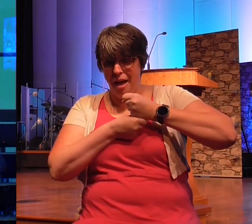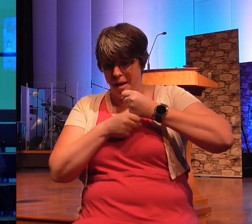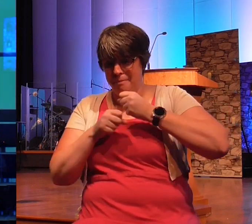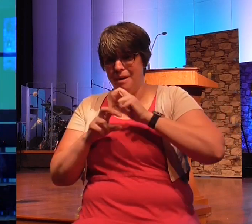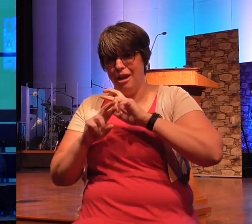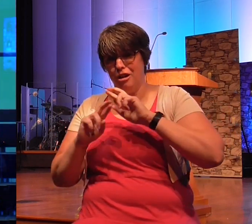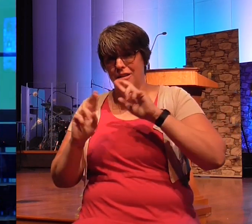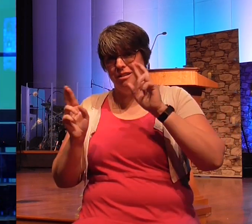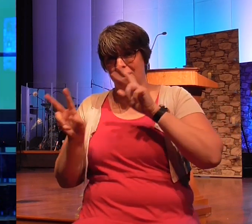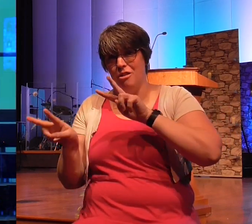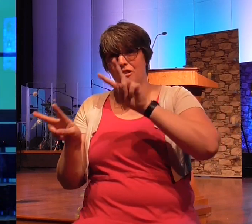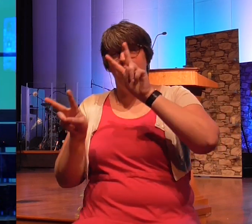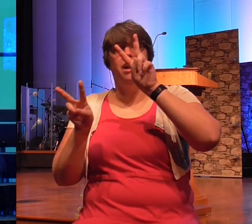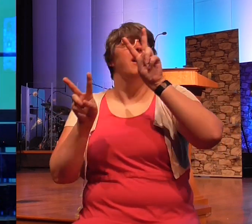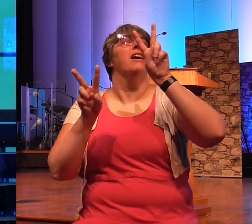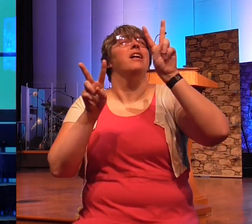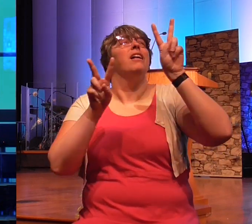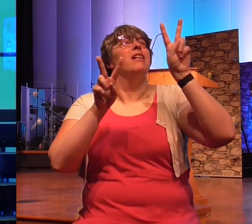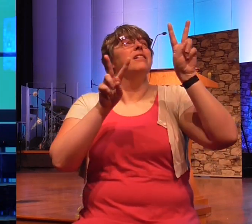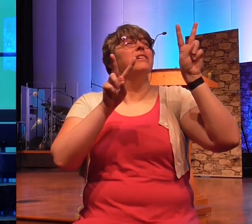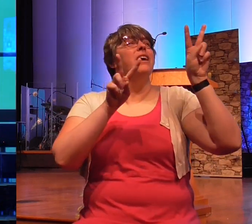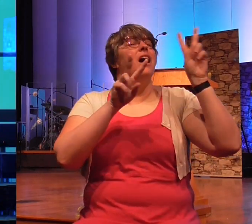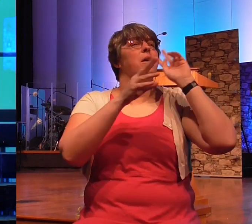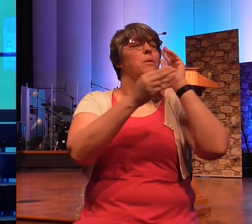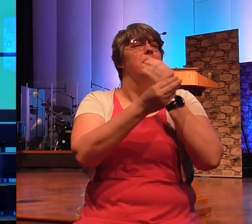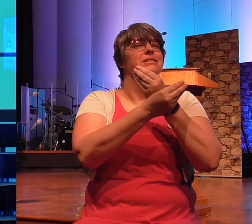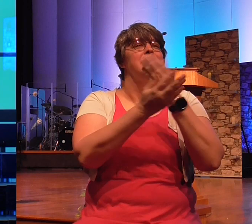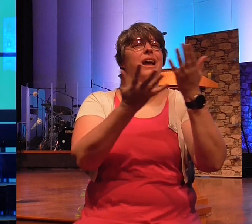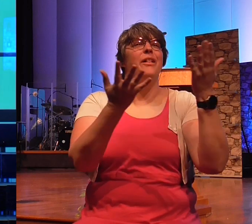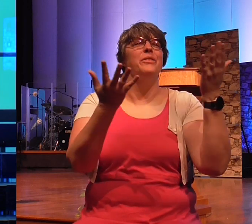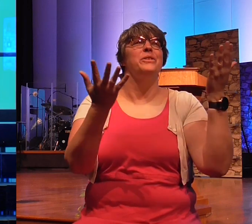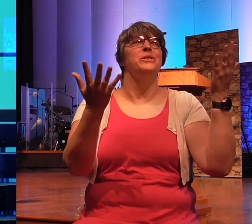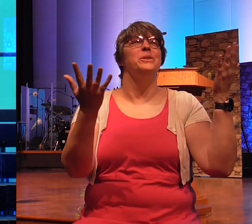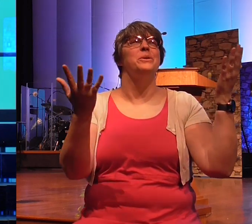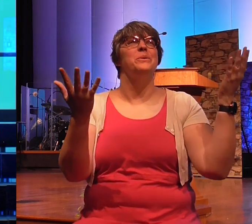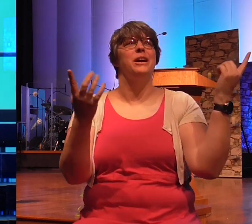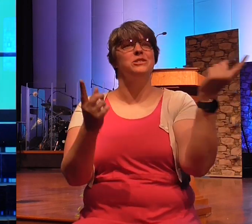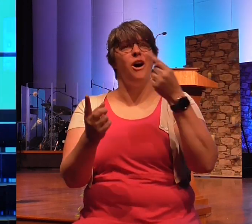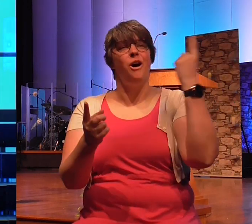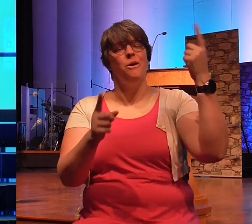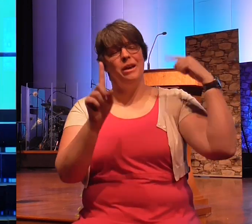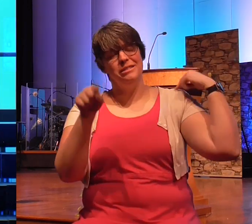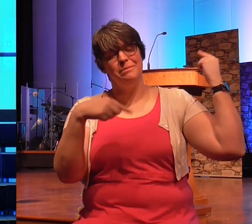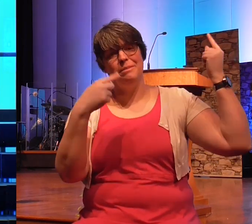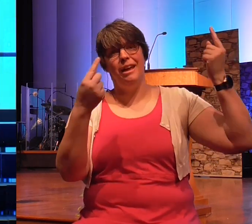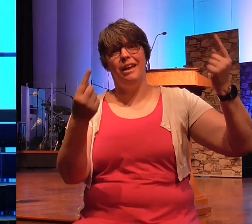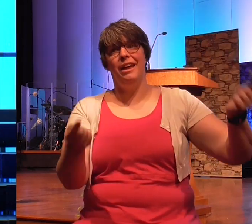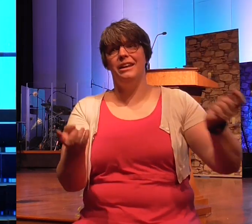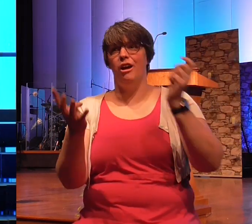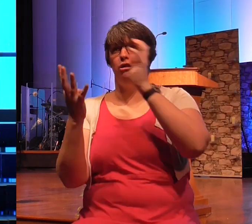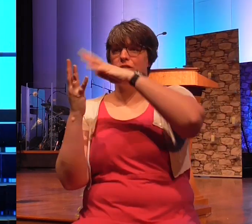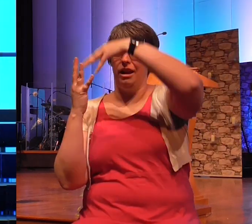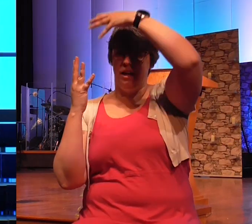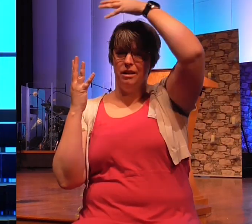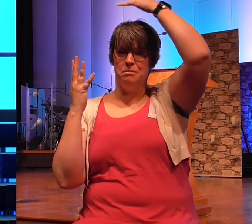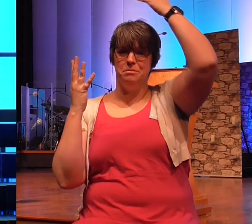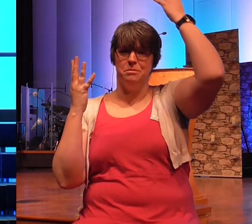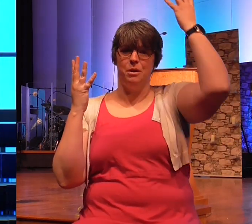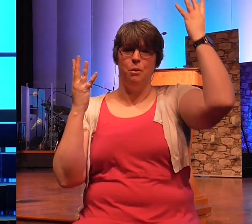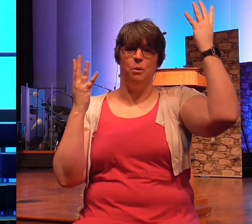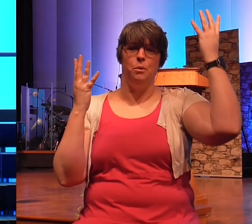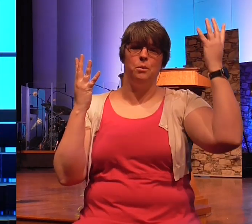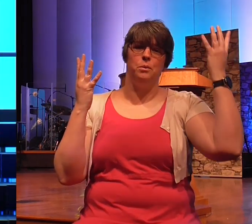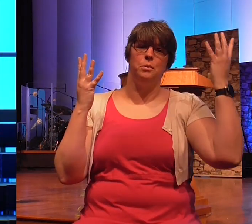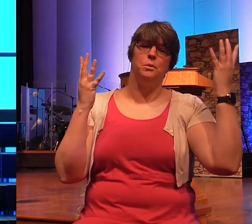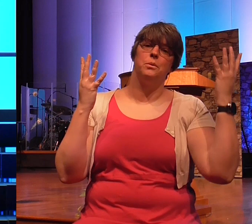umbrella, darling, I'm just trying to tell you that there's always been a rainbow